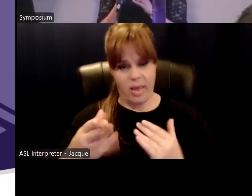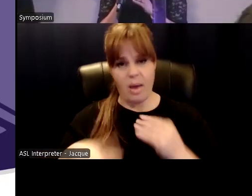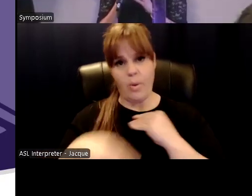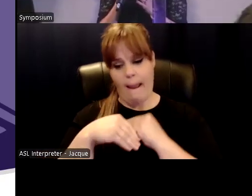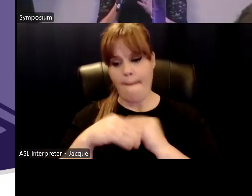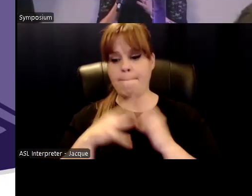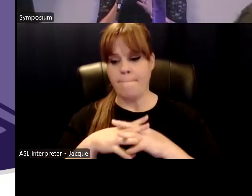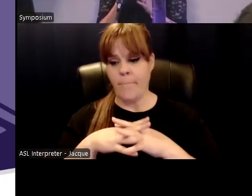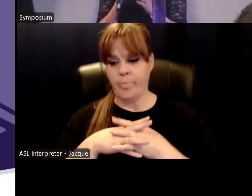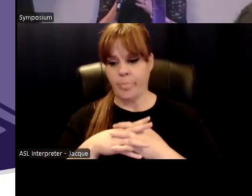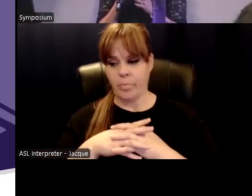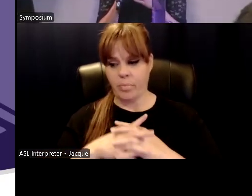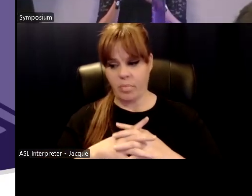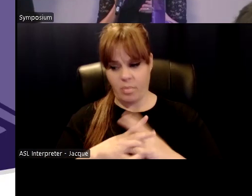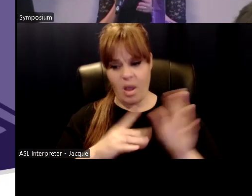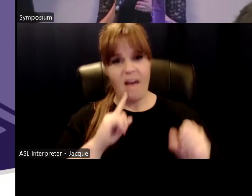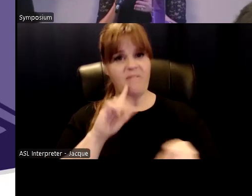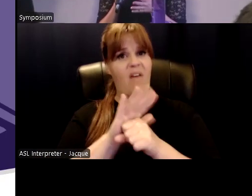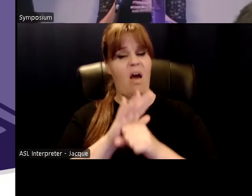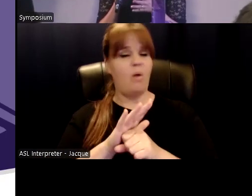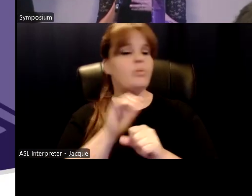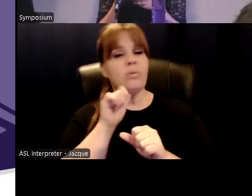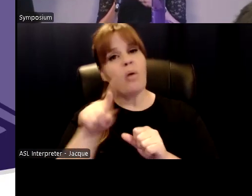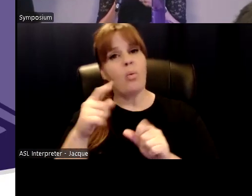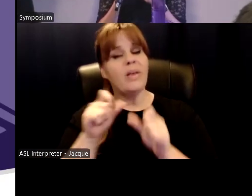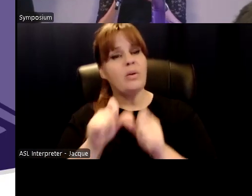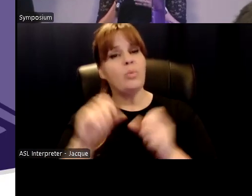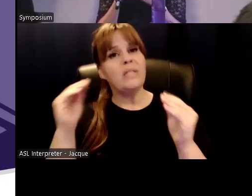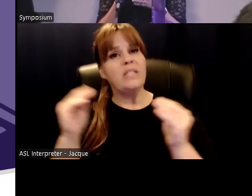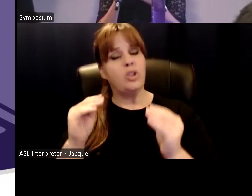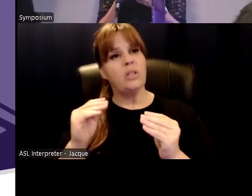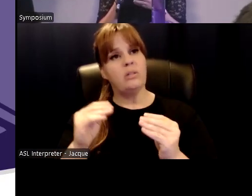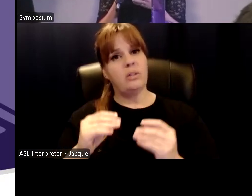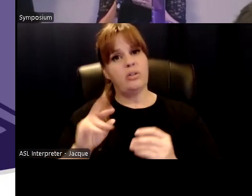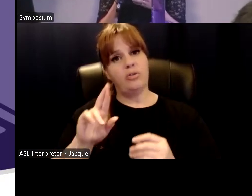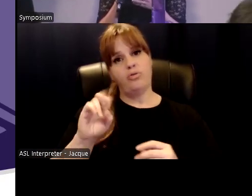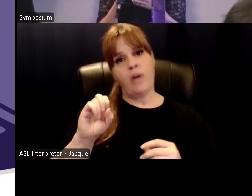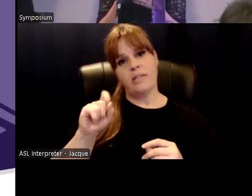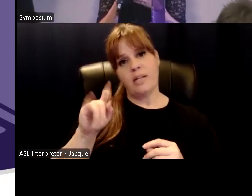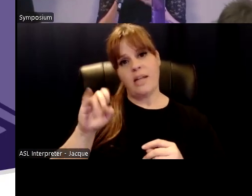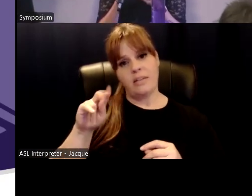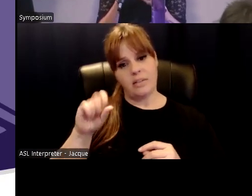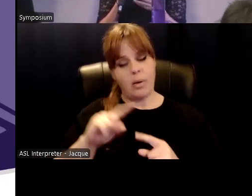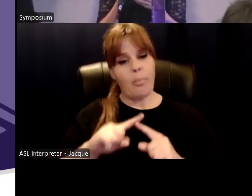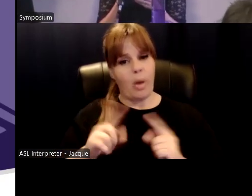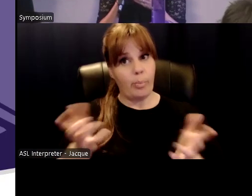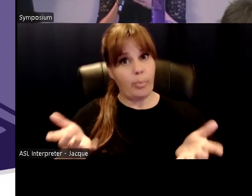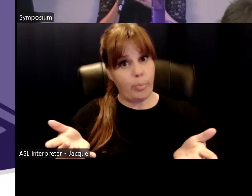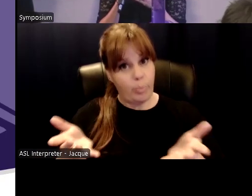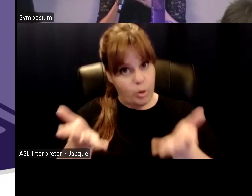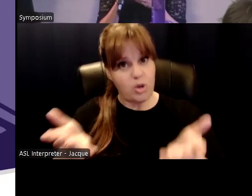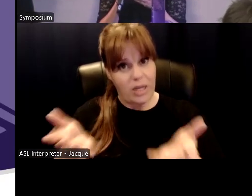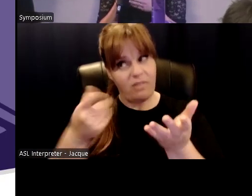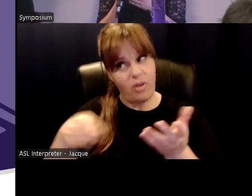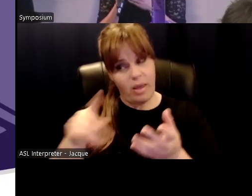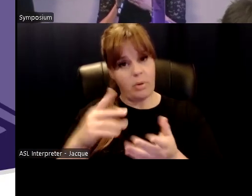I do vow to not just continue teaching residents, but pushing a little bit more for them to be responsible